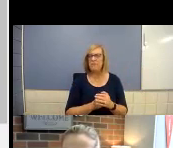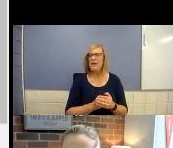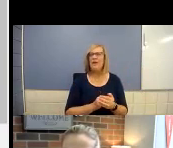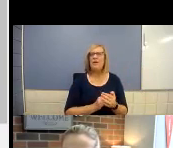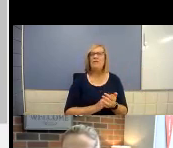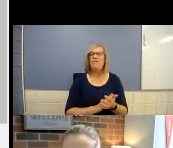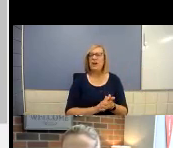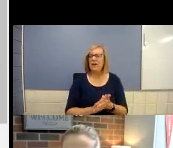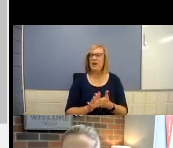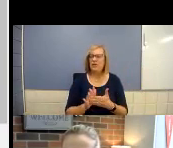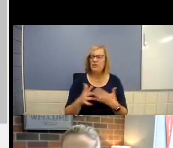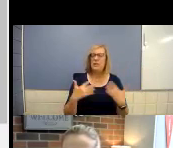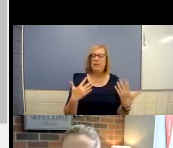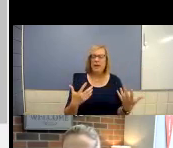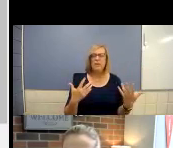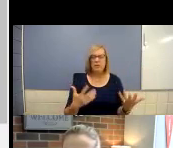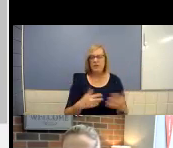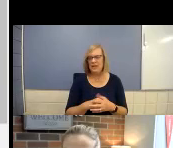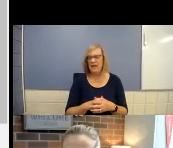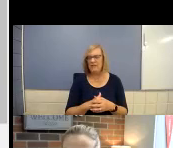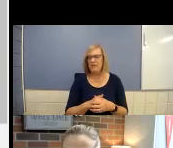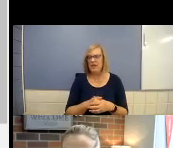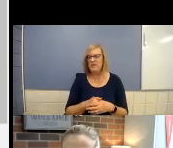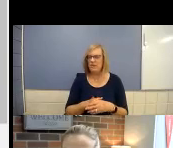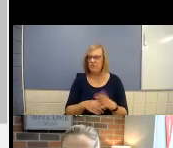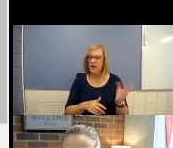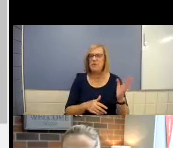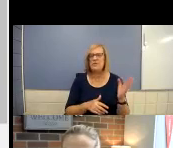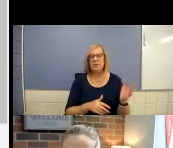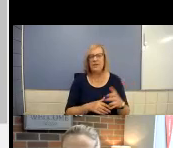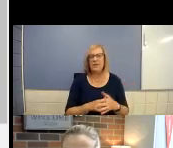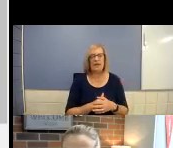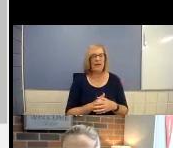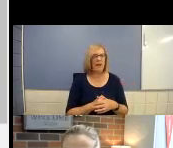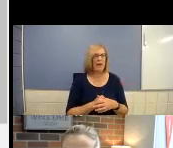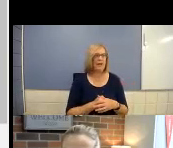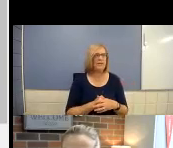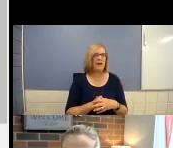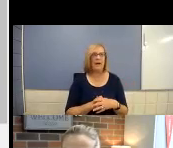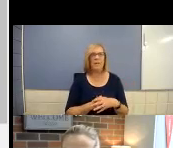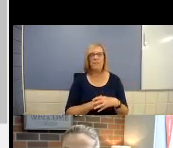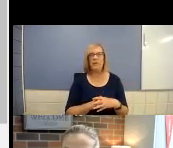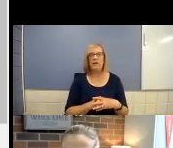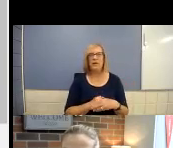a very culturally popular thing in the deaf community. So if we host a bowling night and